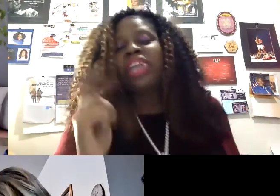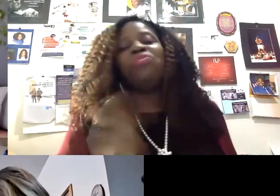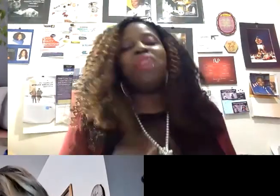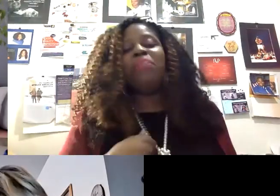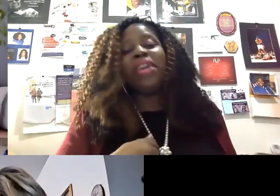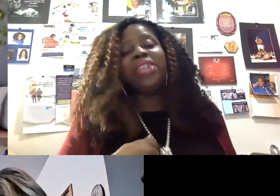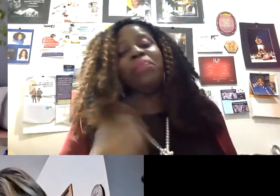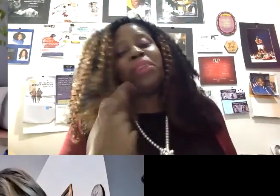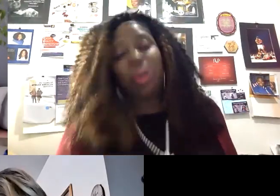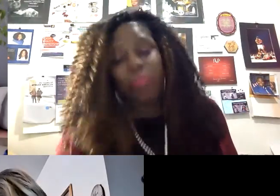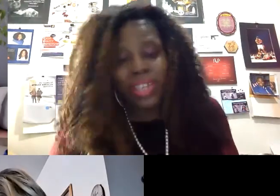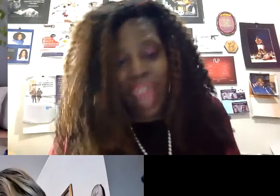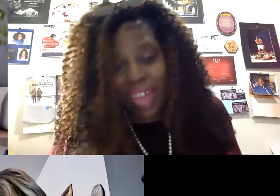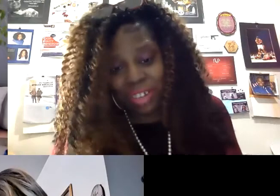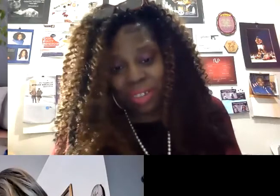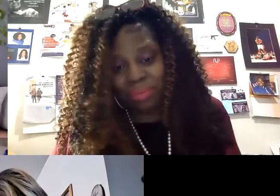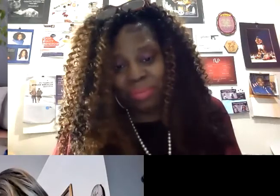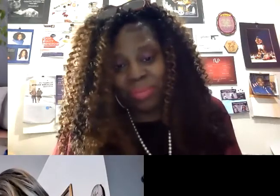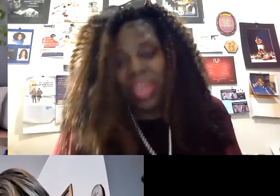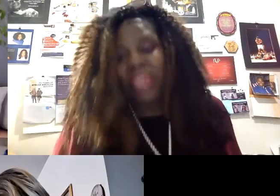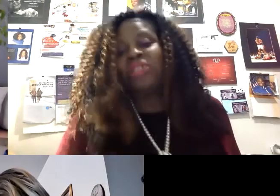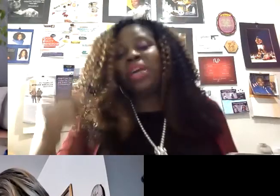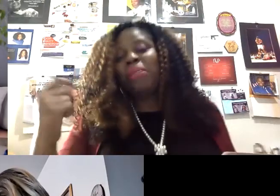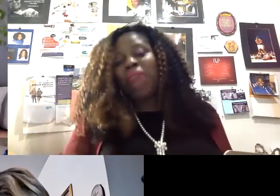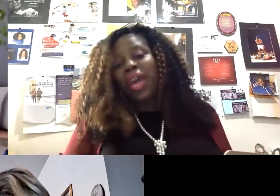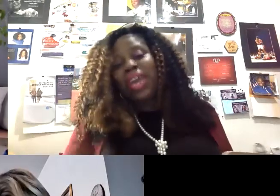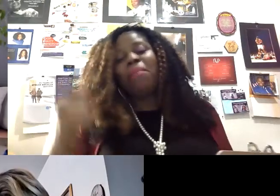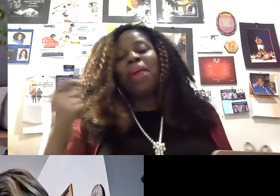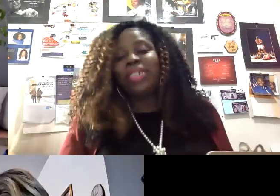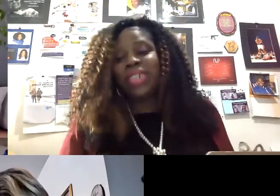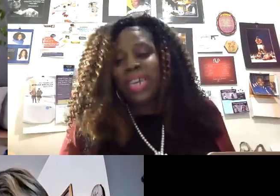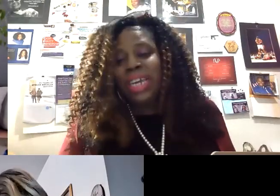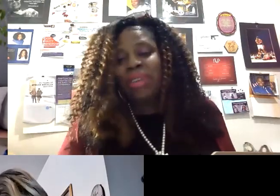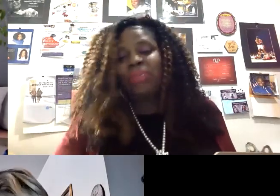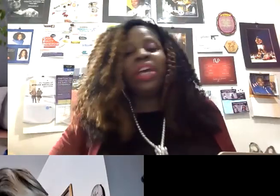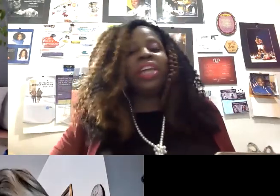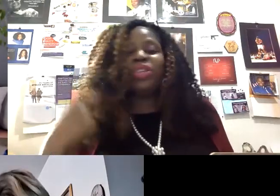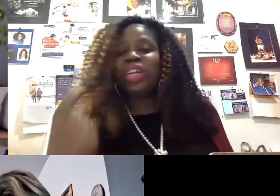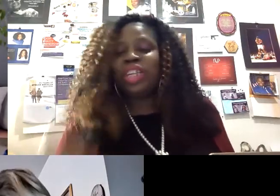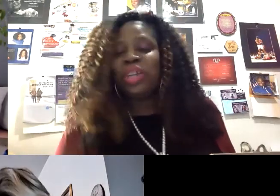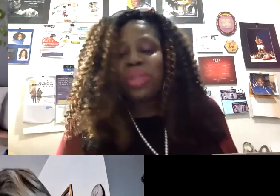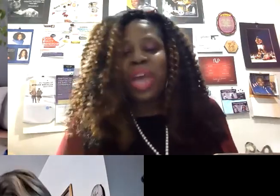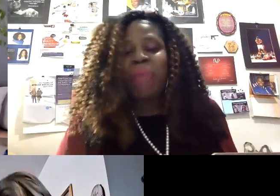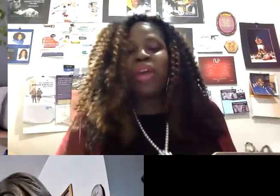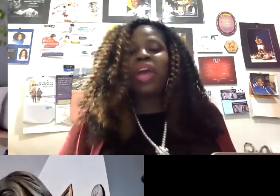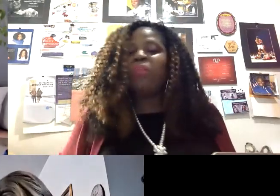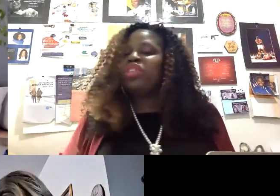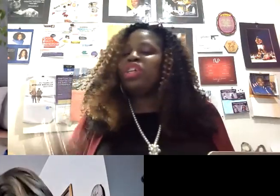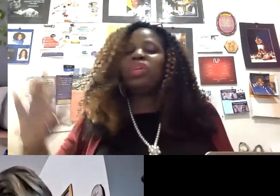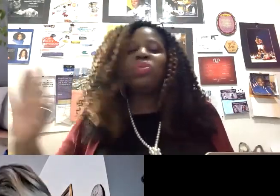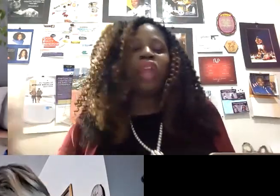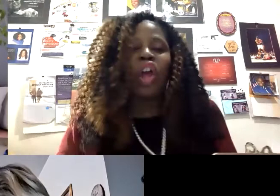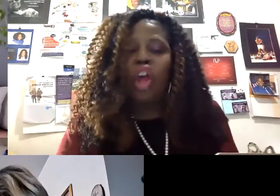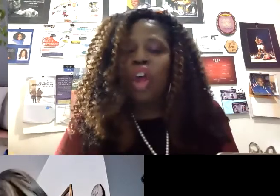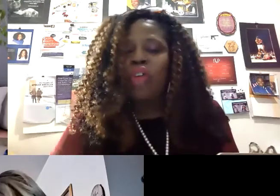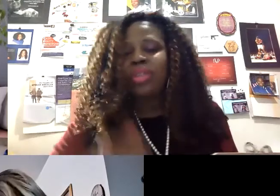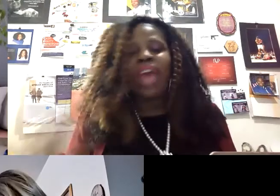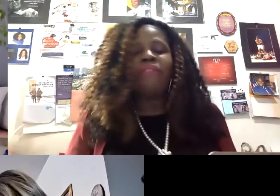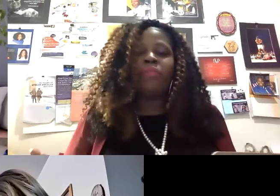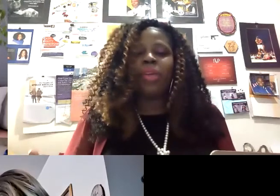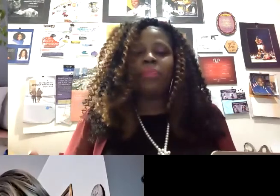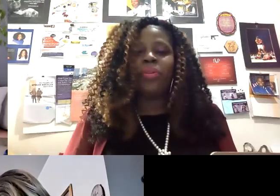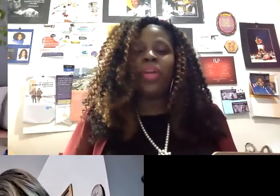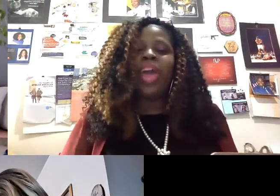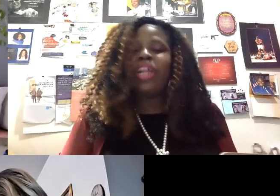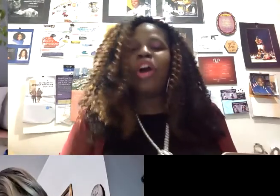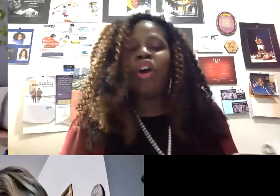then you need me to be your money doctor. You need me and my team, which includes Debra and which includes a whole staff